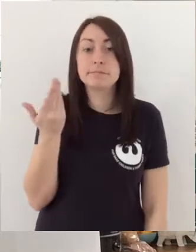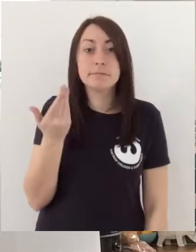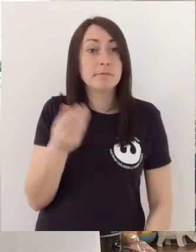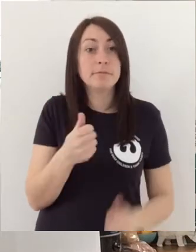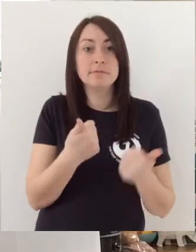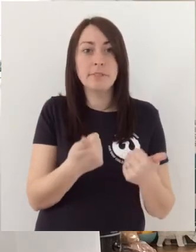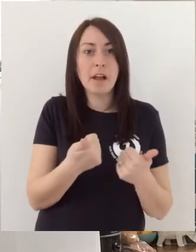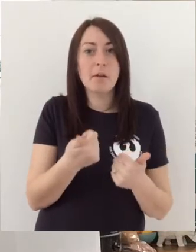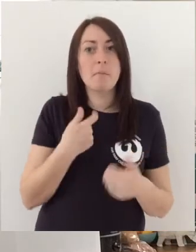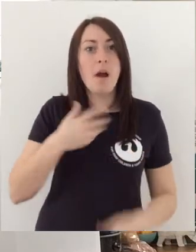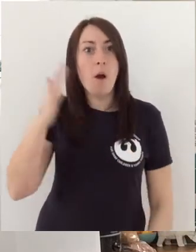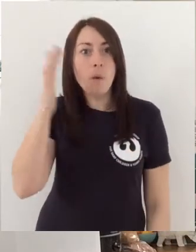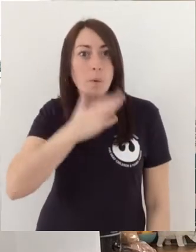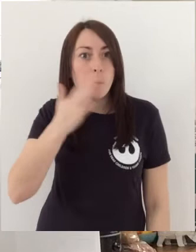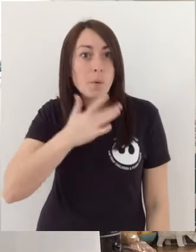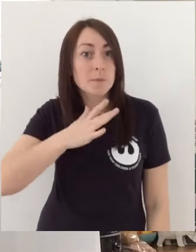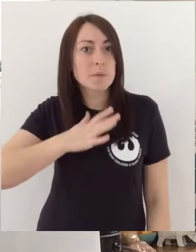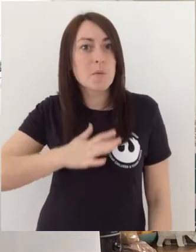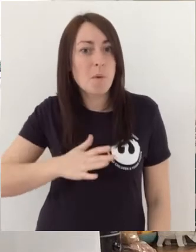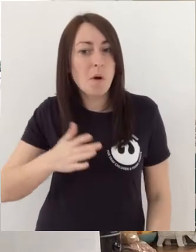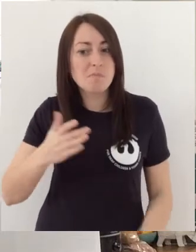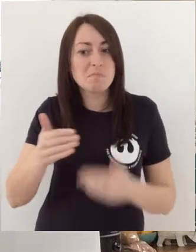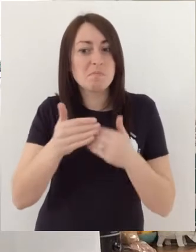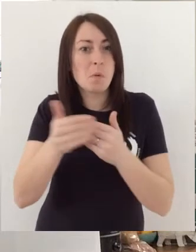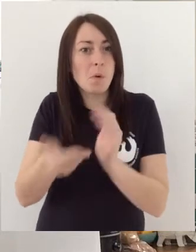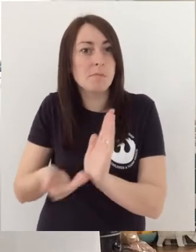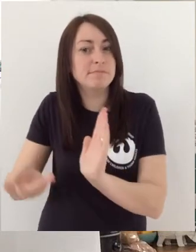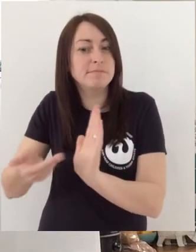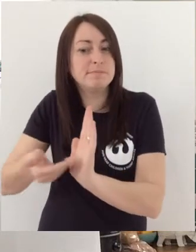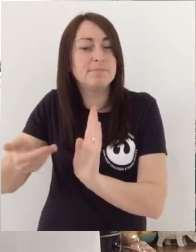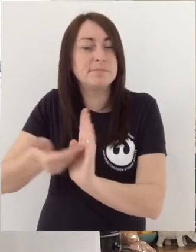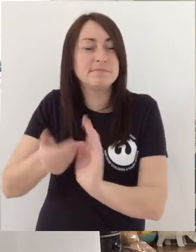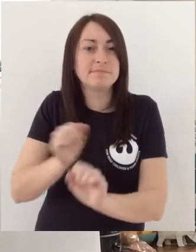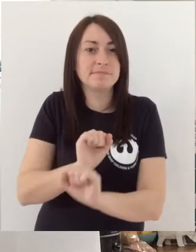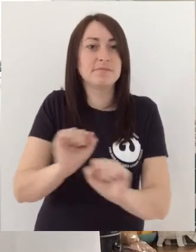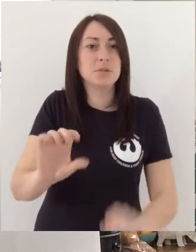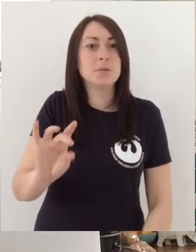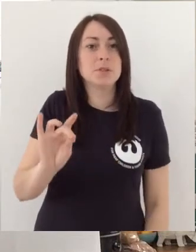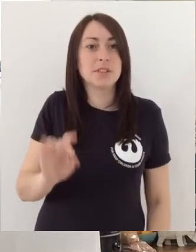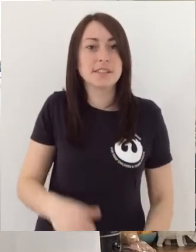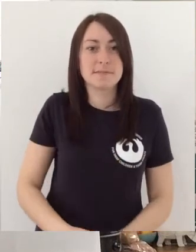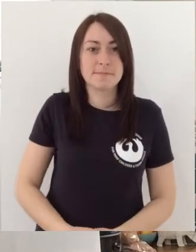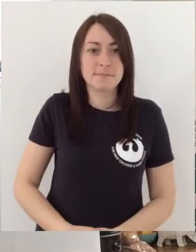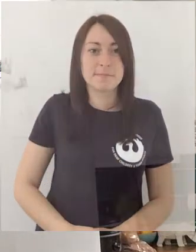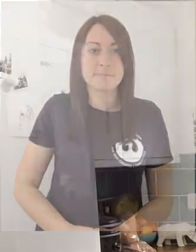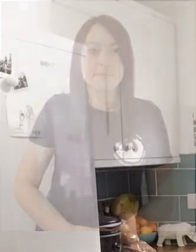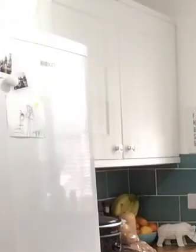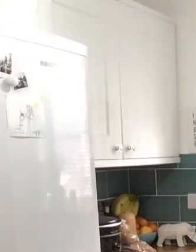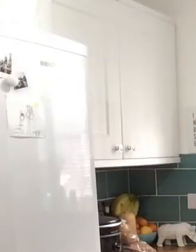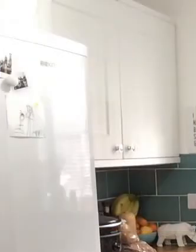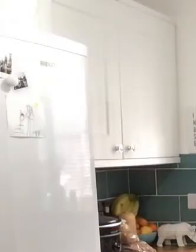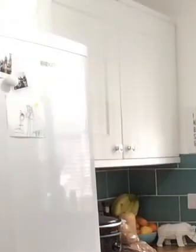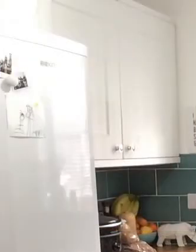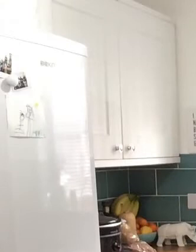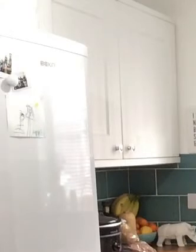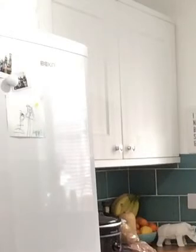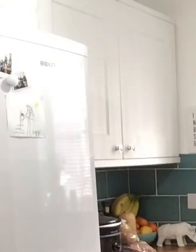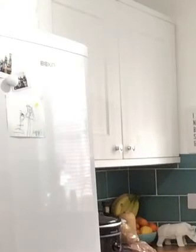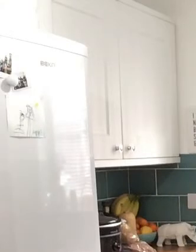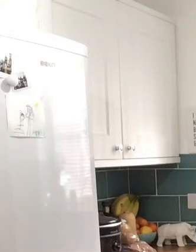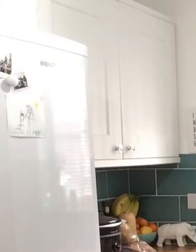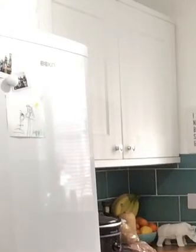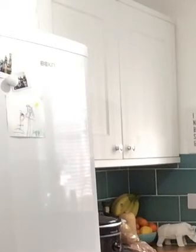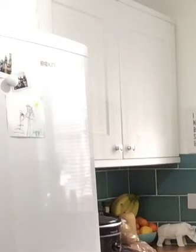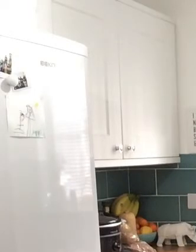could put in more if you like it really hot, or if you like it just sort of mild, then you can just put in a little bit. It's entirely up to you.